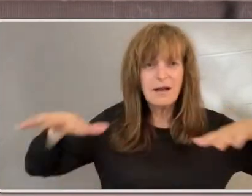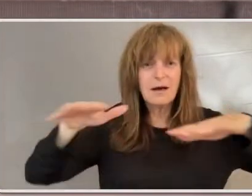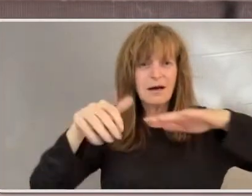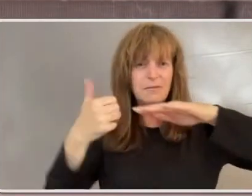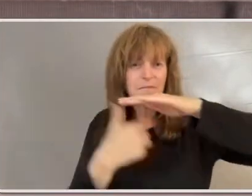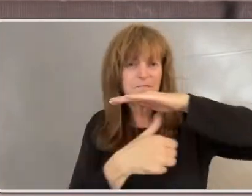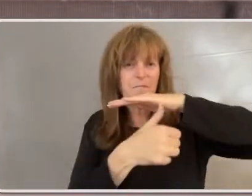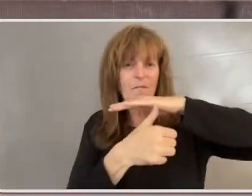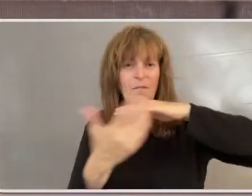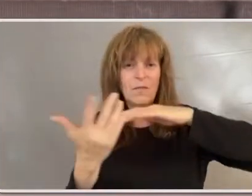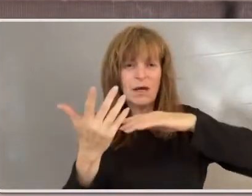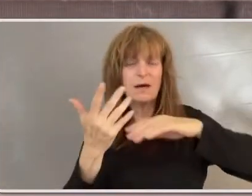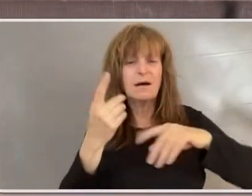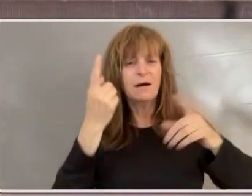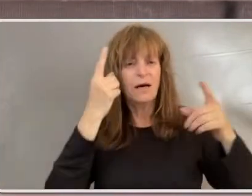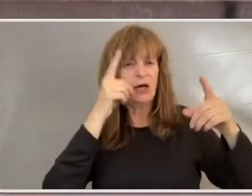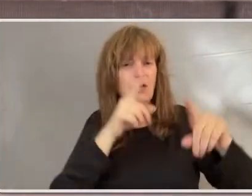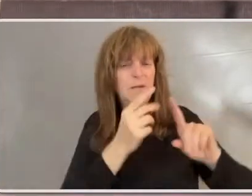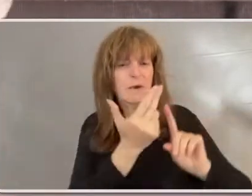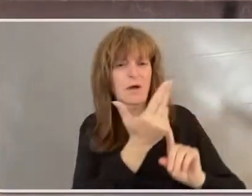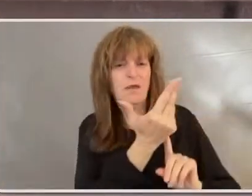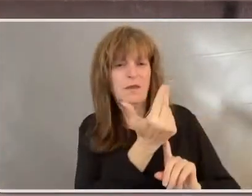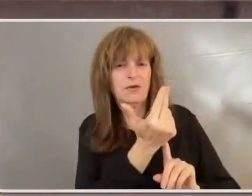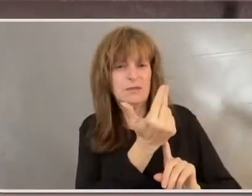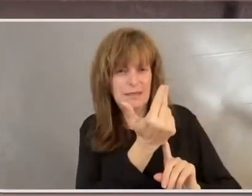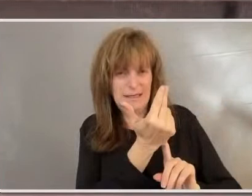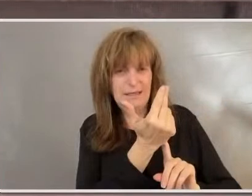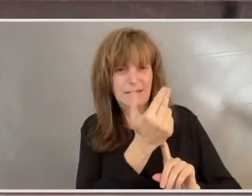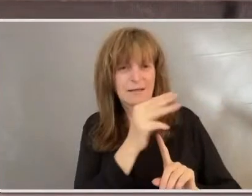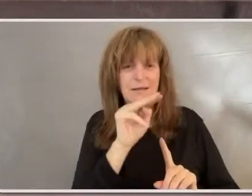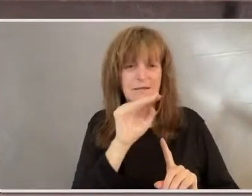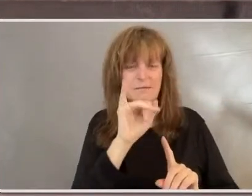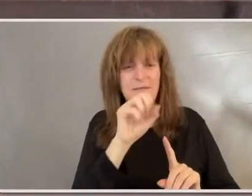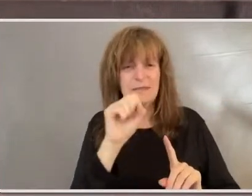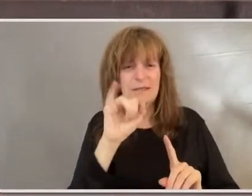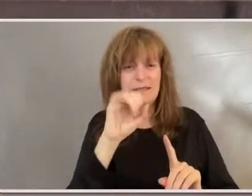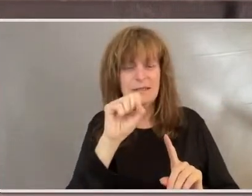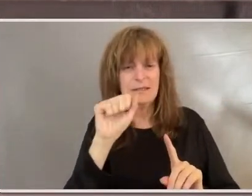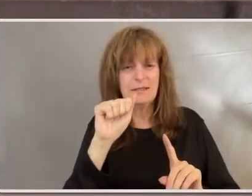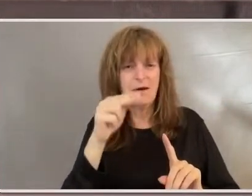the Mississaugas of the Credit.